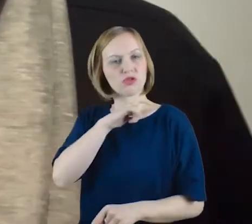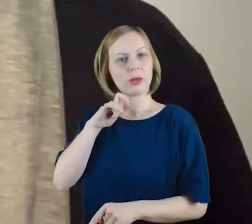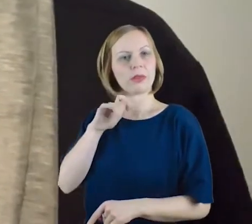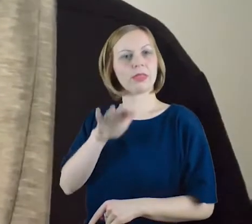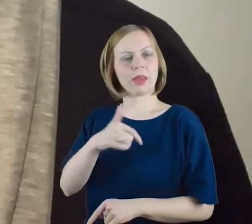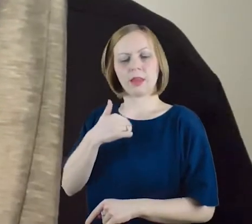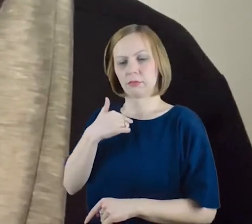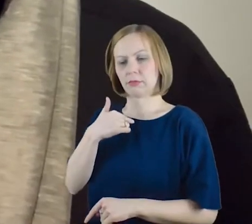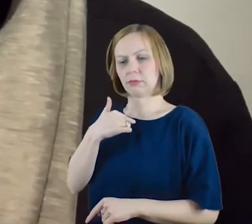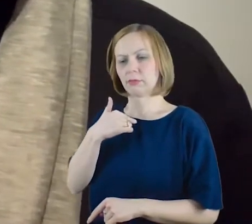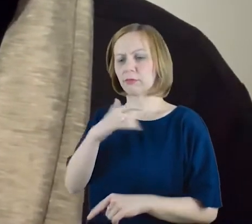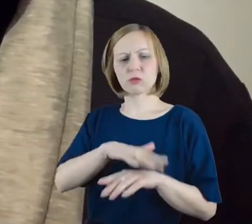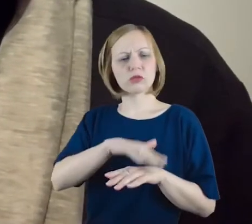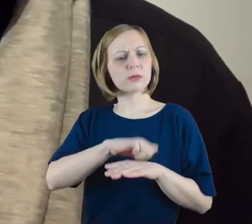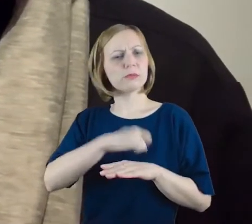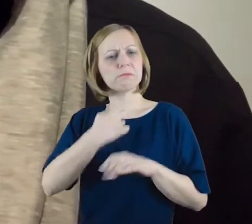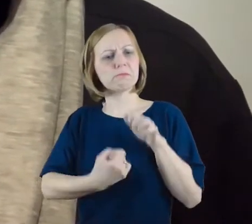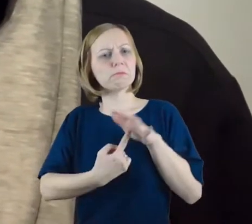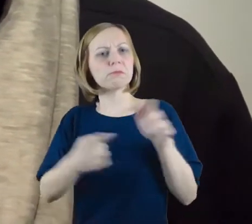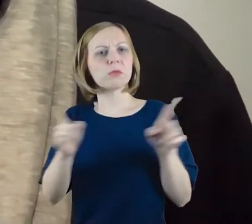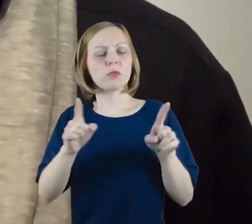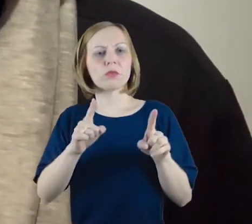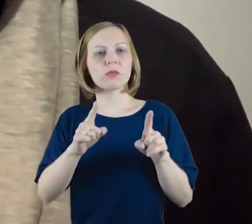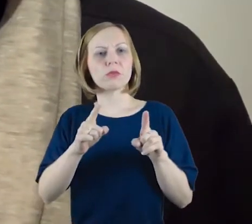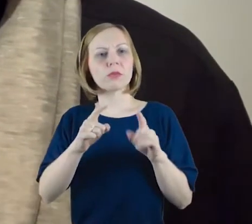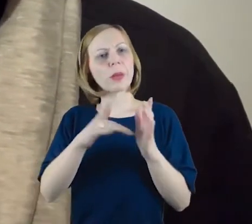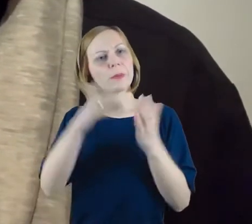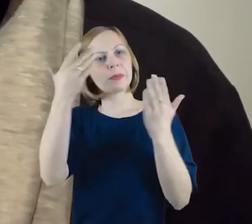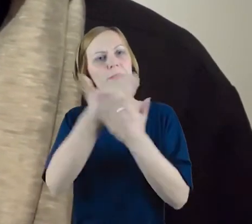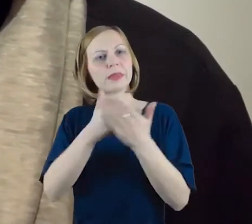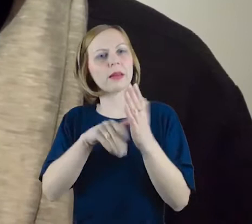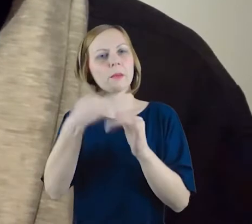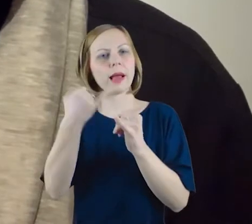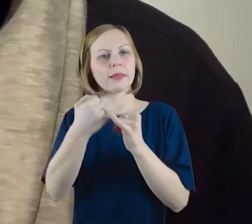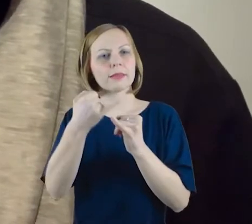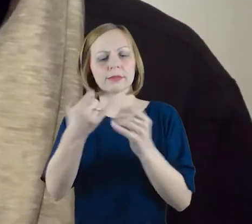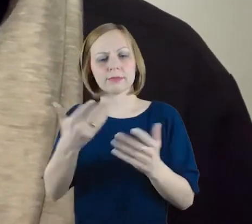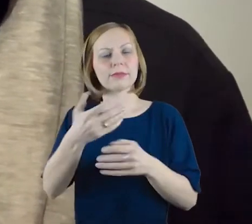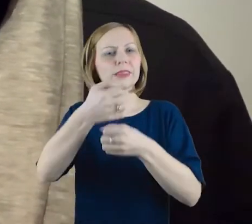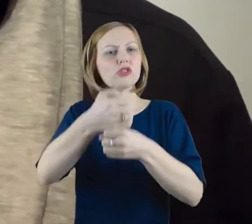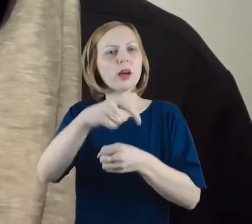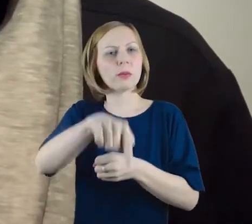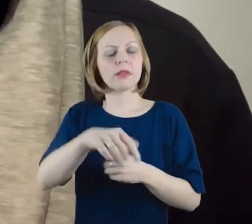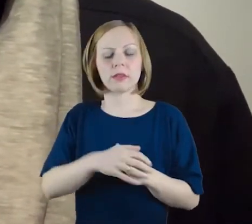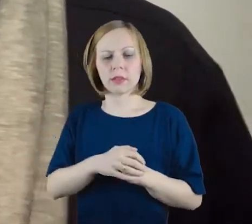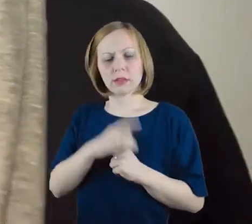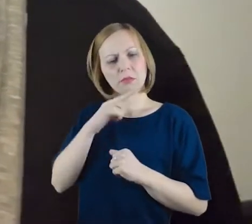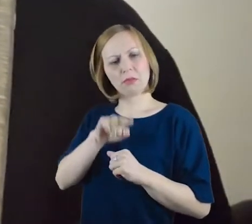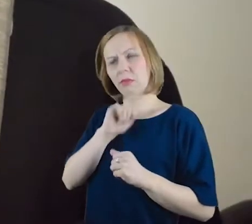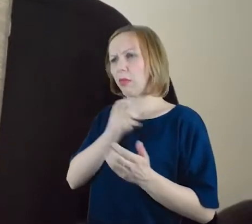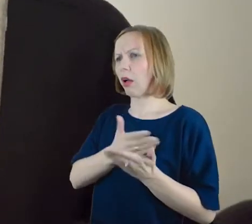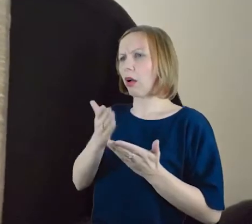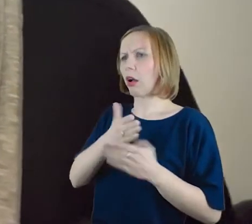the midnight mass we hold in the hospital chapel. It's the place that makes most sense of the Christmas story for me, which is